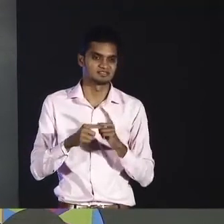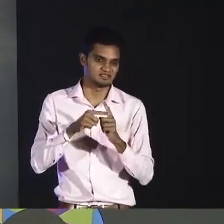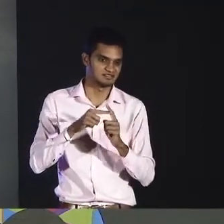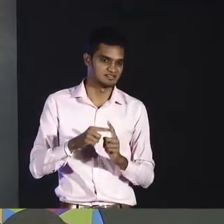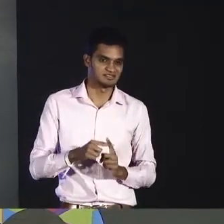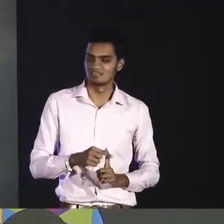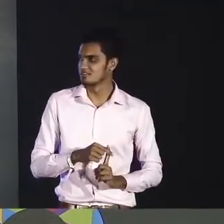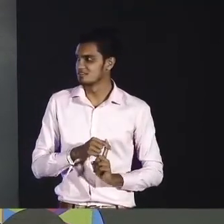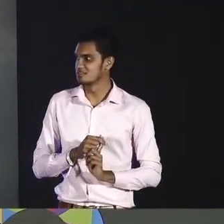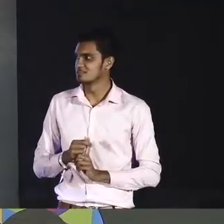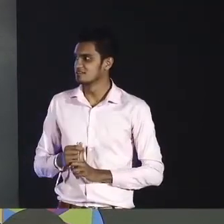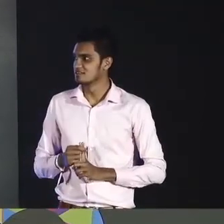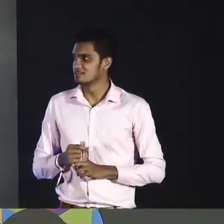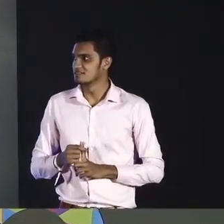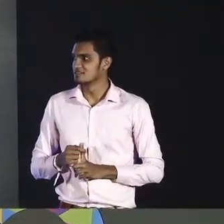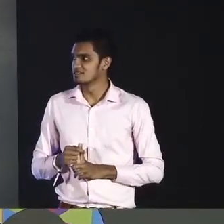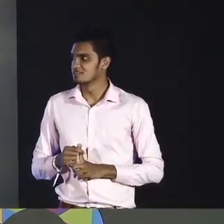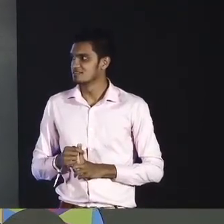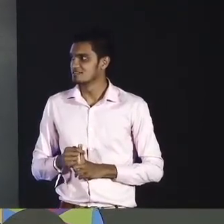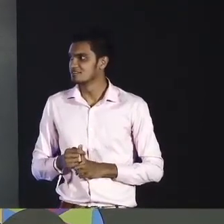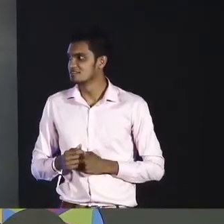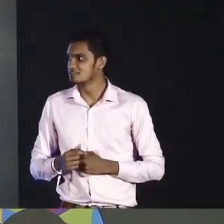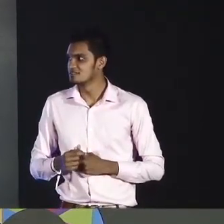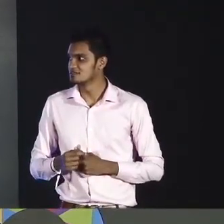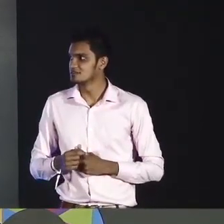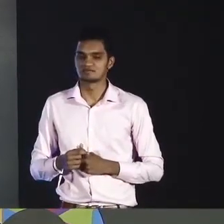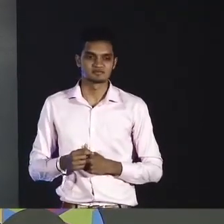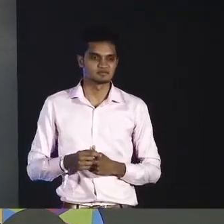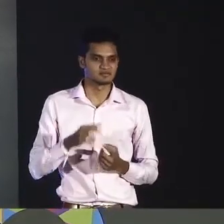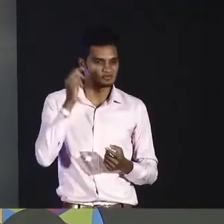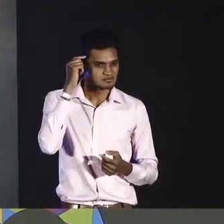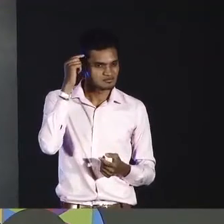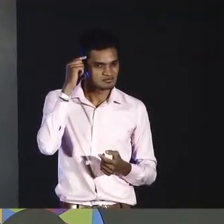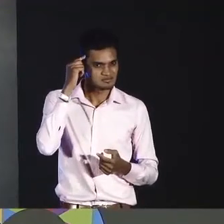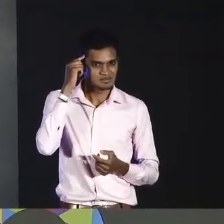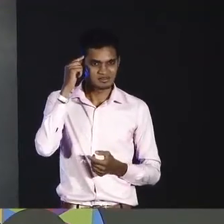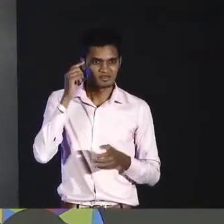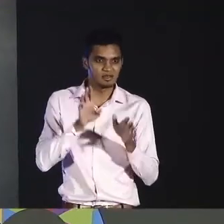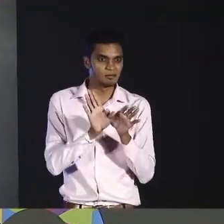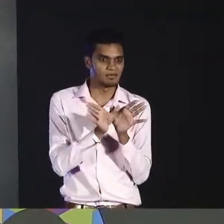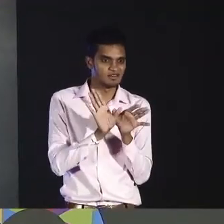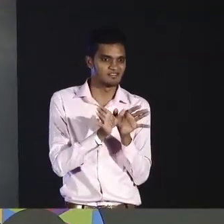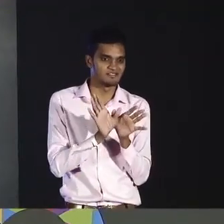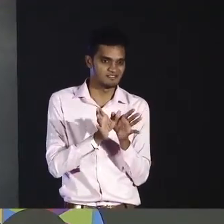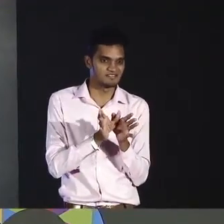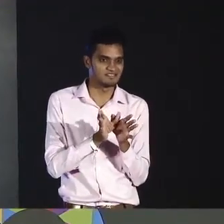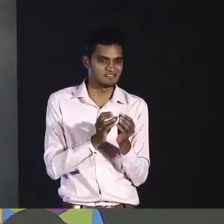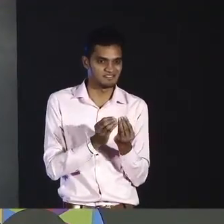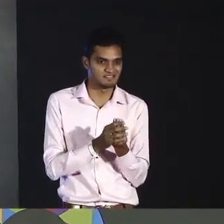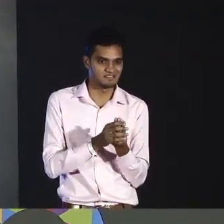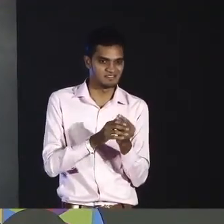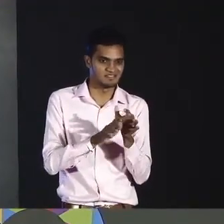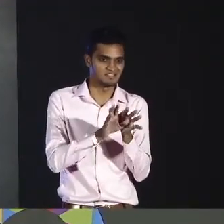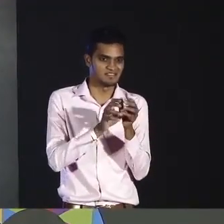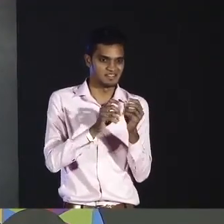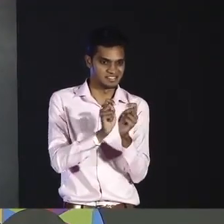what happened was a transformation from a caterpillar to a butterfly to one of the greatest literary figures we have ever come across. What I'm